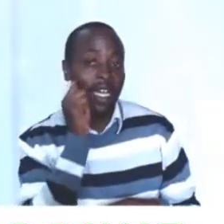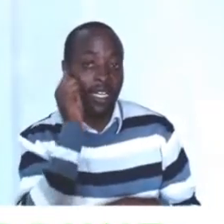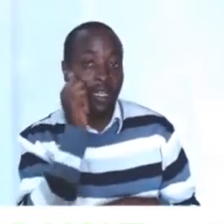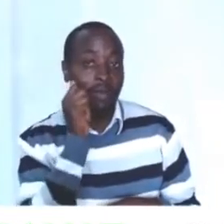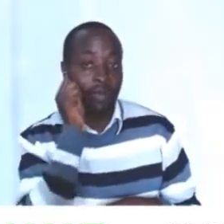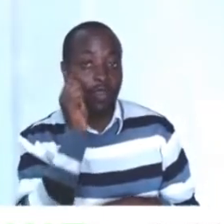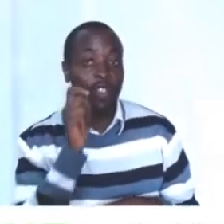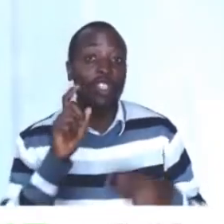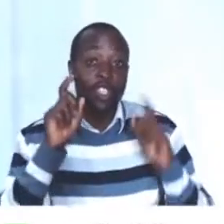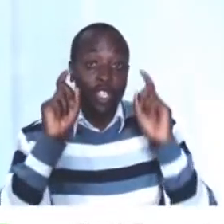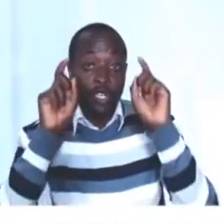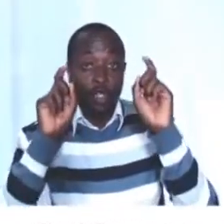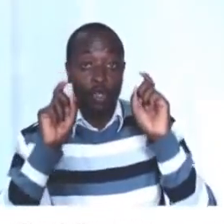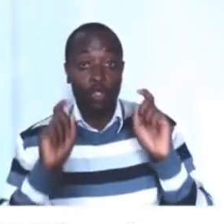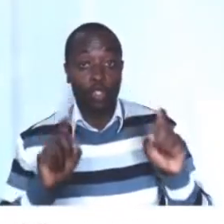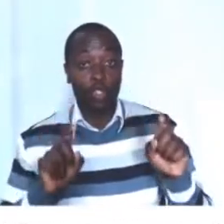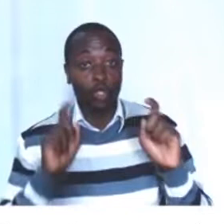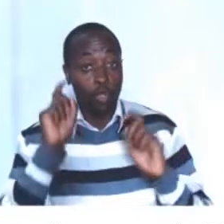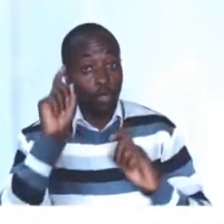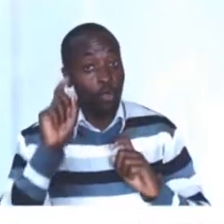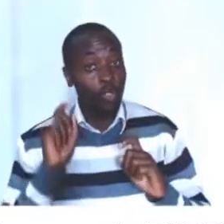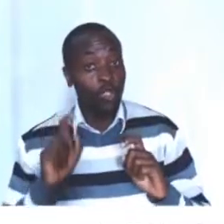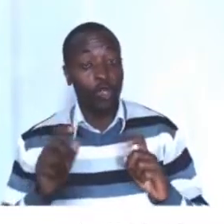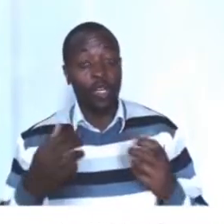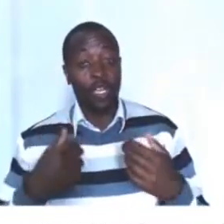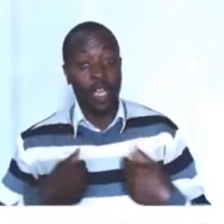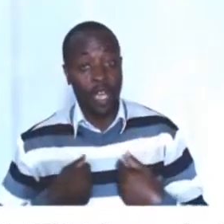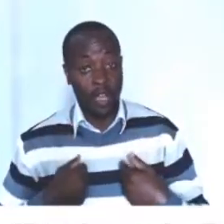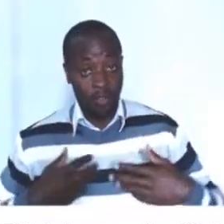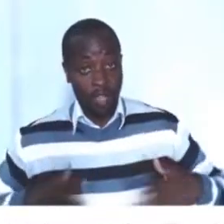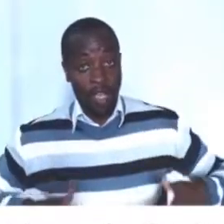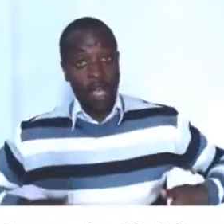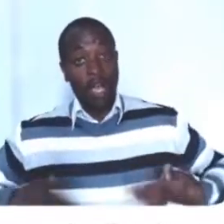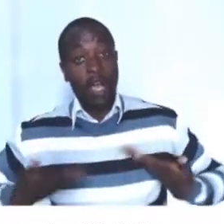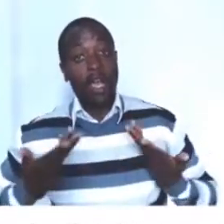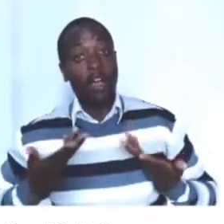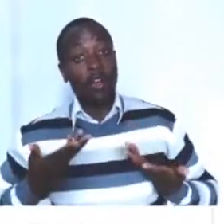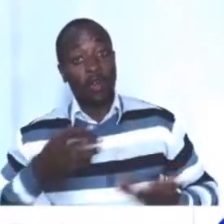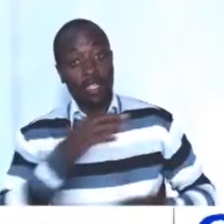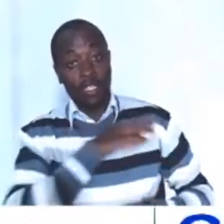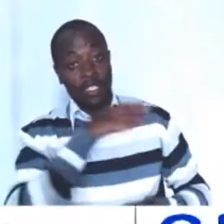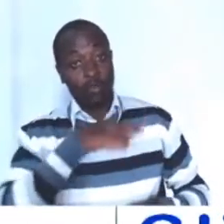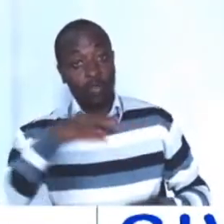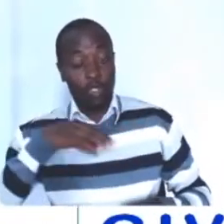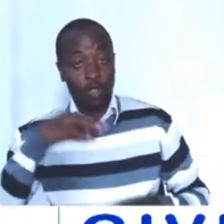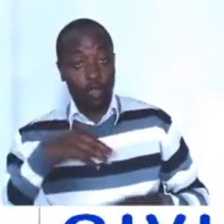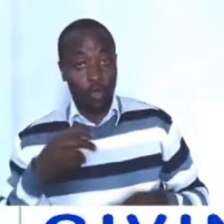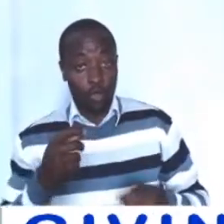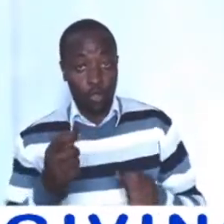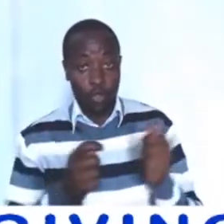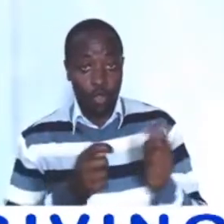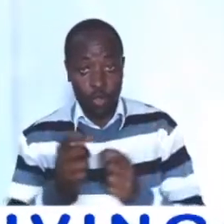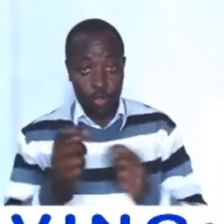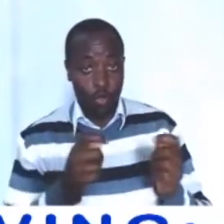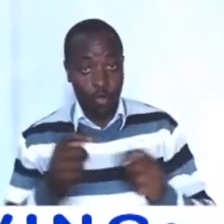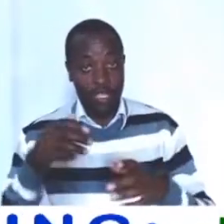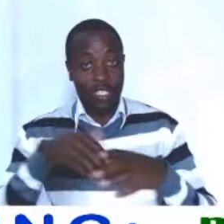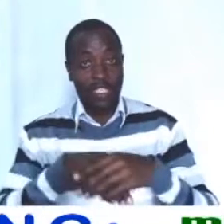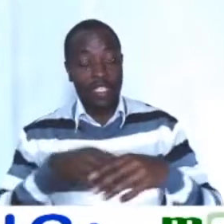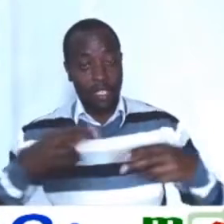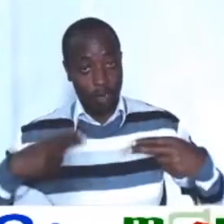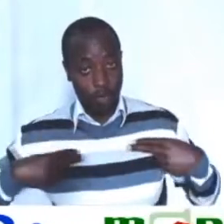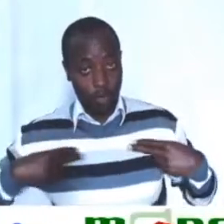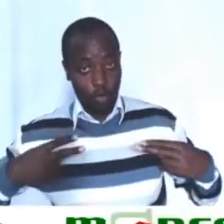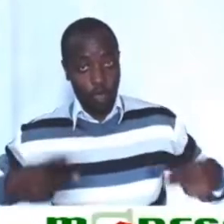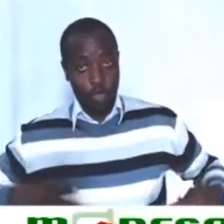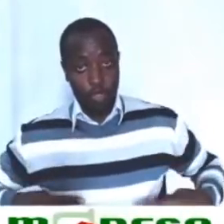And the question most of us, I know, will be asking is, how can the spiritual rule in the present body, which